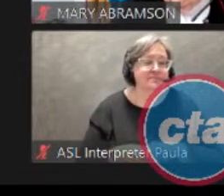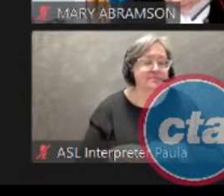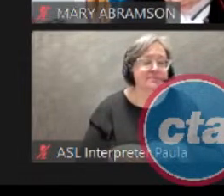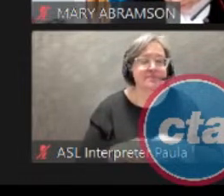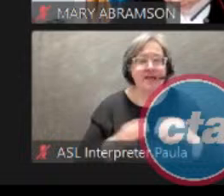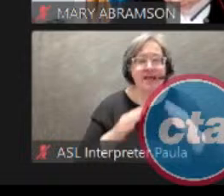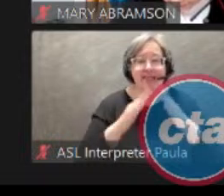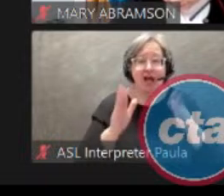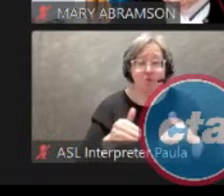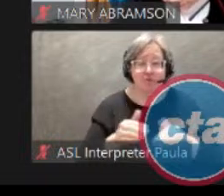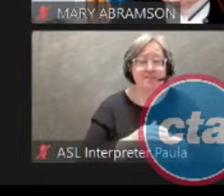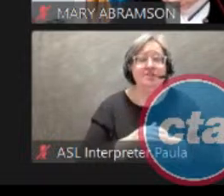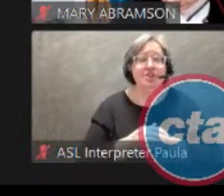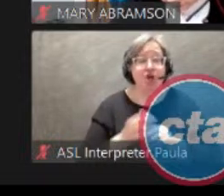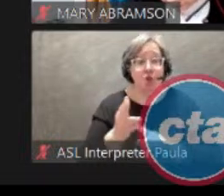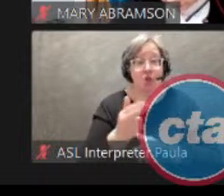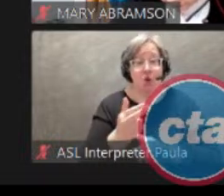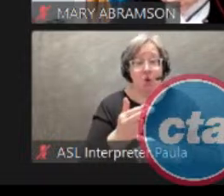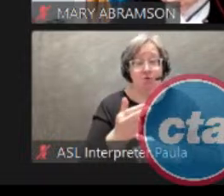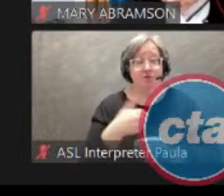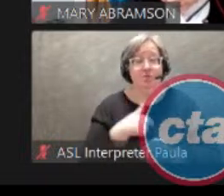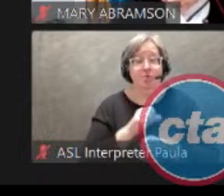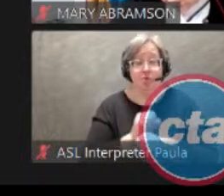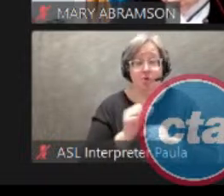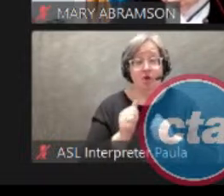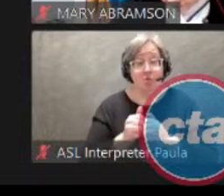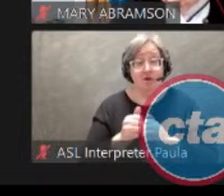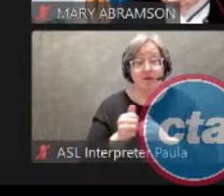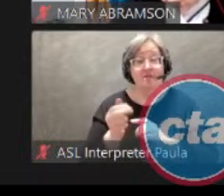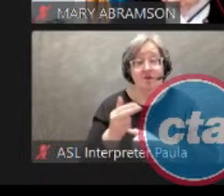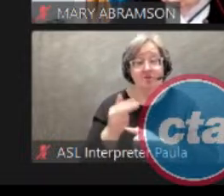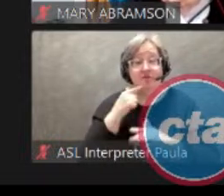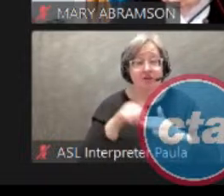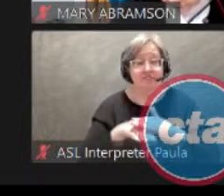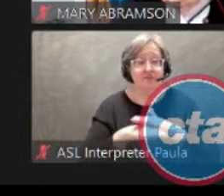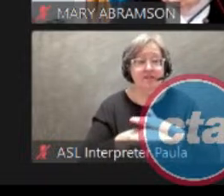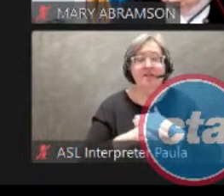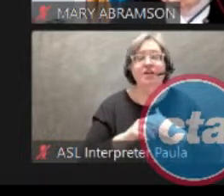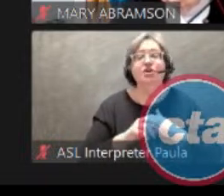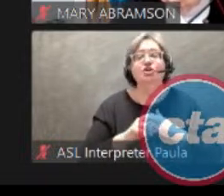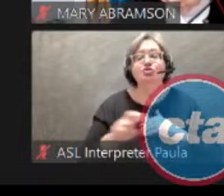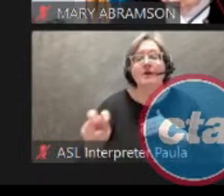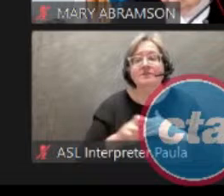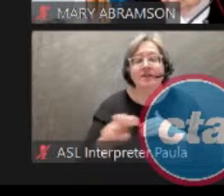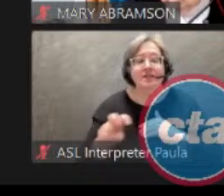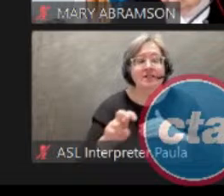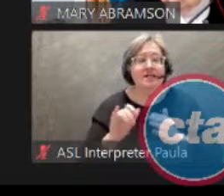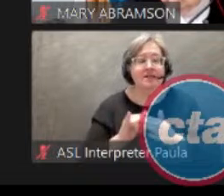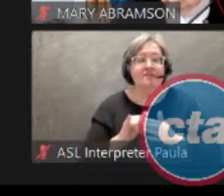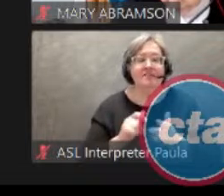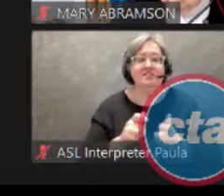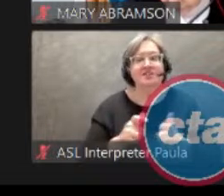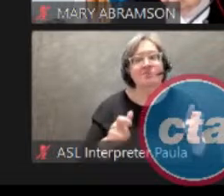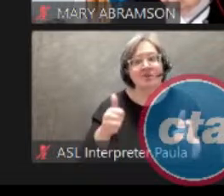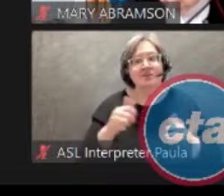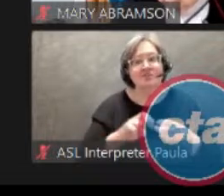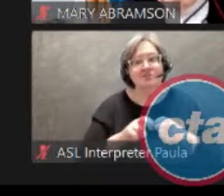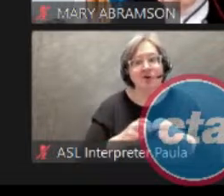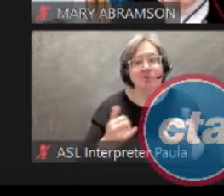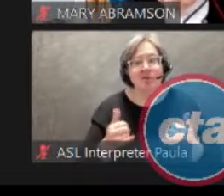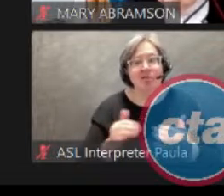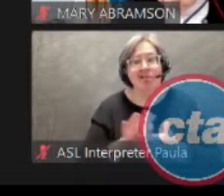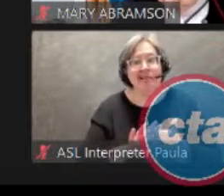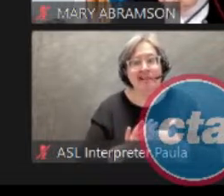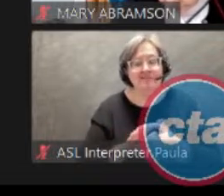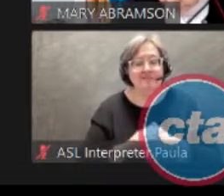Housing, again, as I said, the hotels, we're working with them for accessibility, transportation. So this is our biggest quagmire because we have this thing